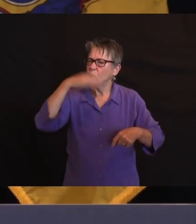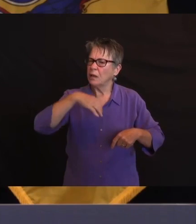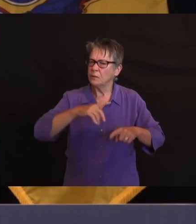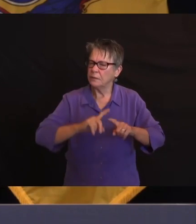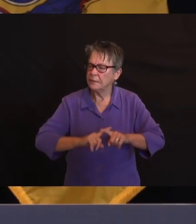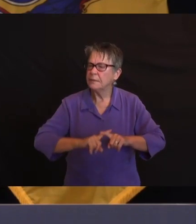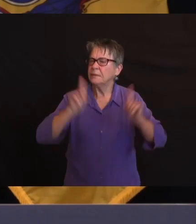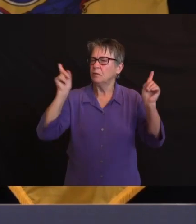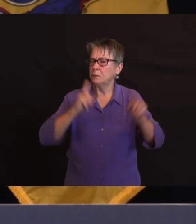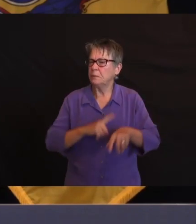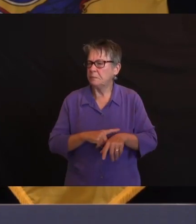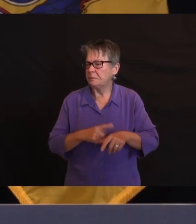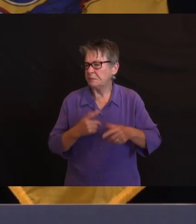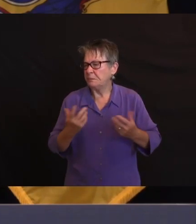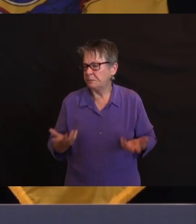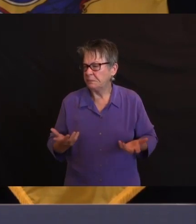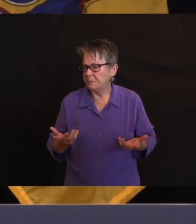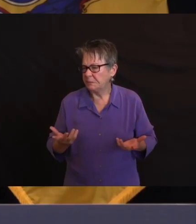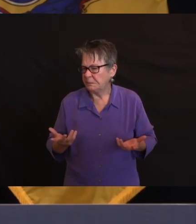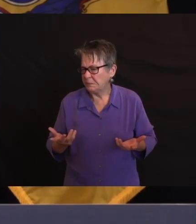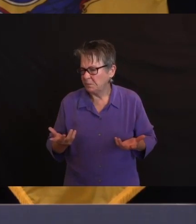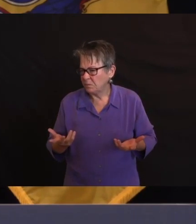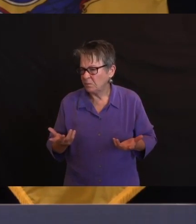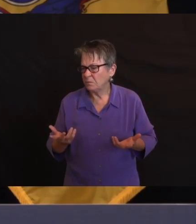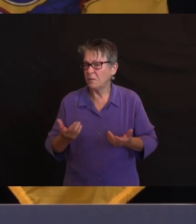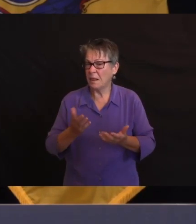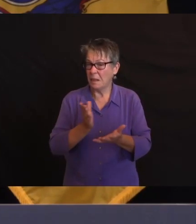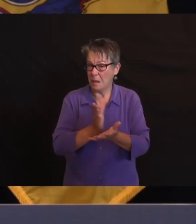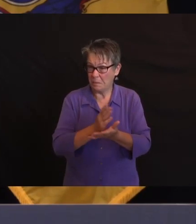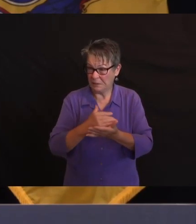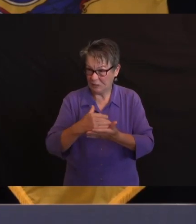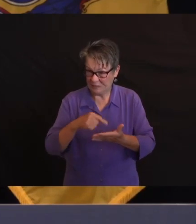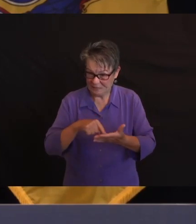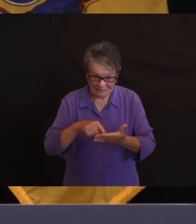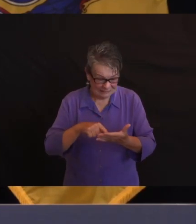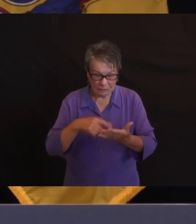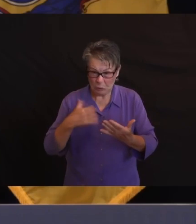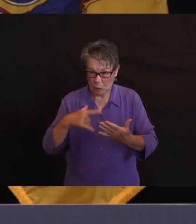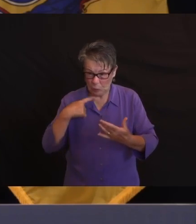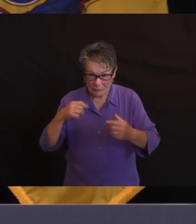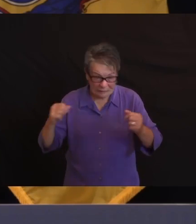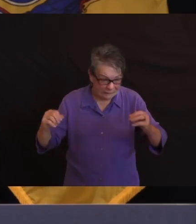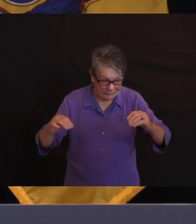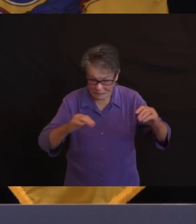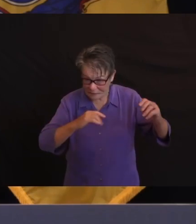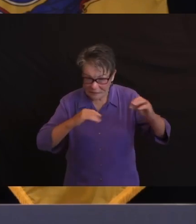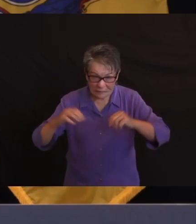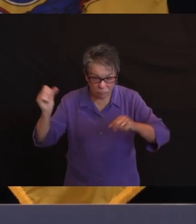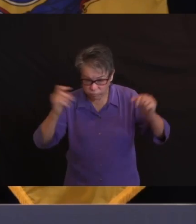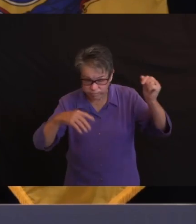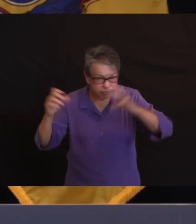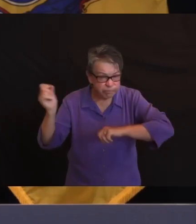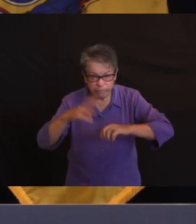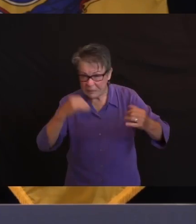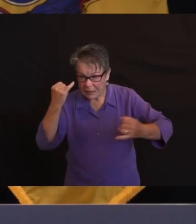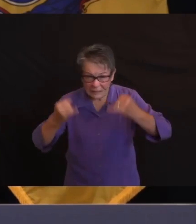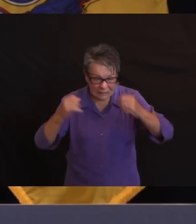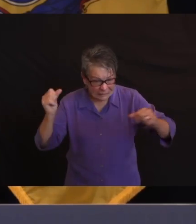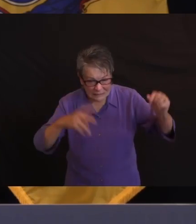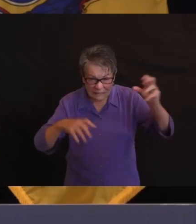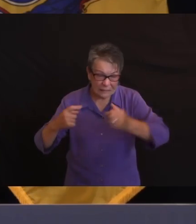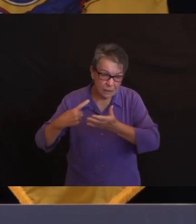that. Listen, a budget is a collaborative effort. Not everyone's priorities make it across the goal